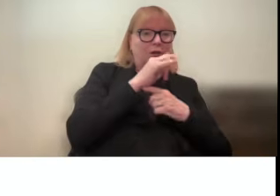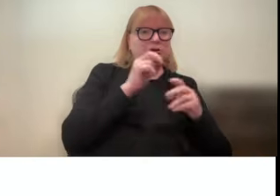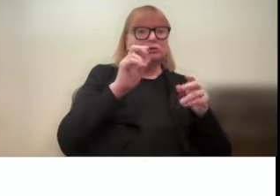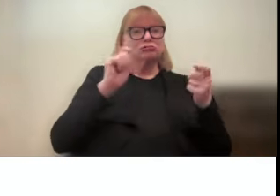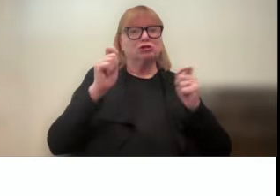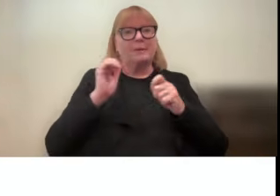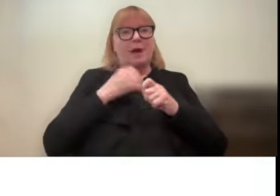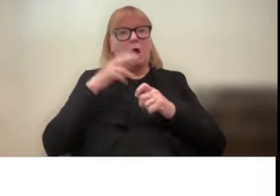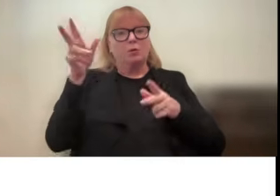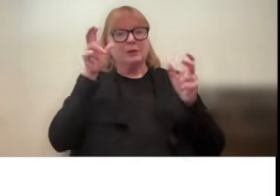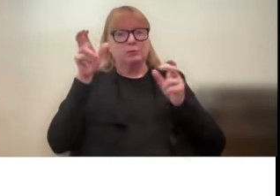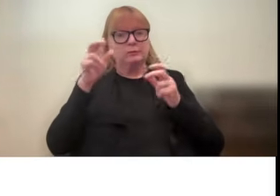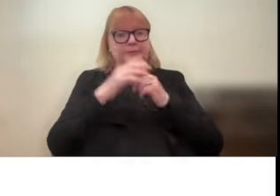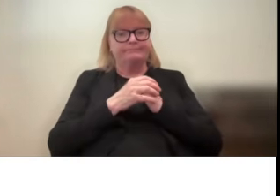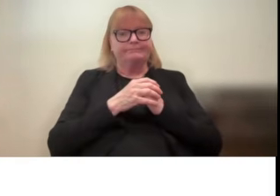perception.